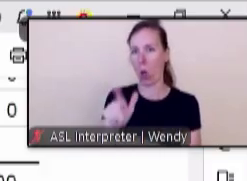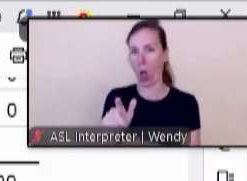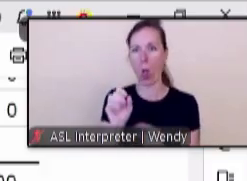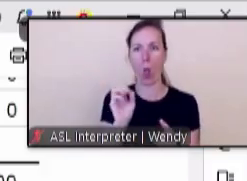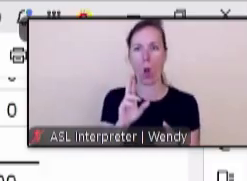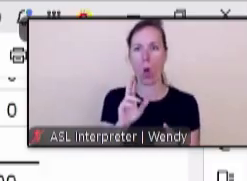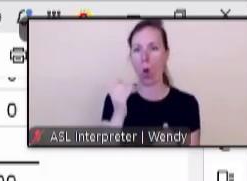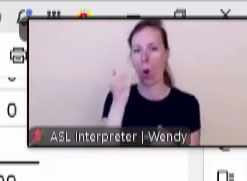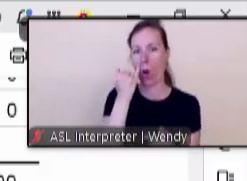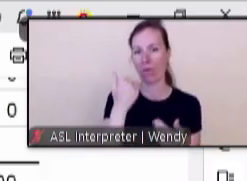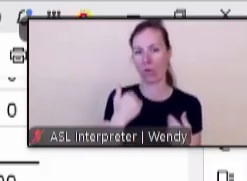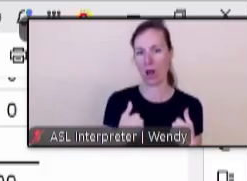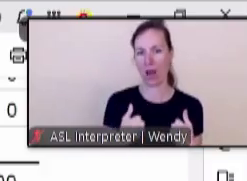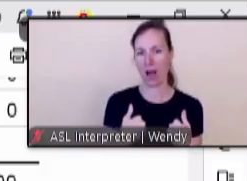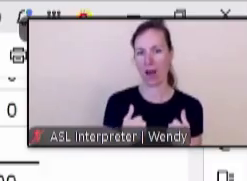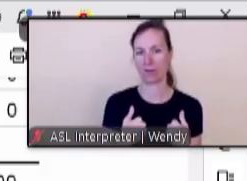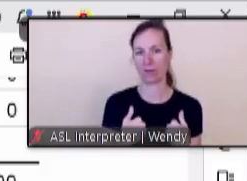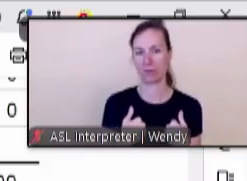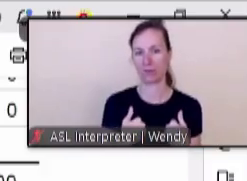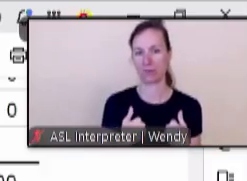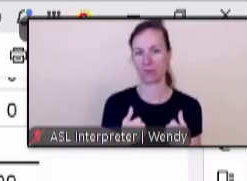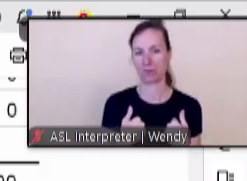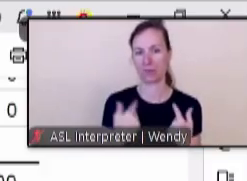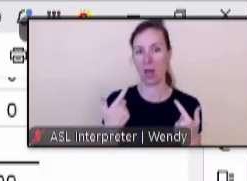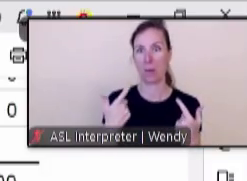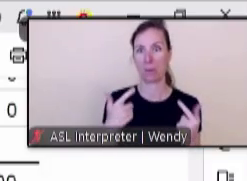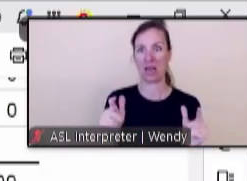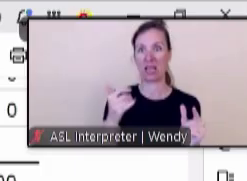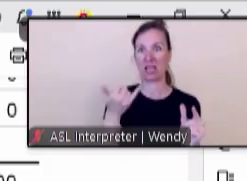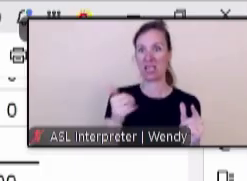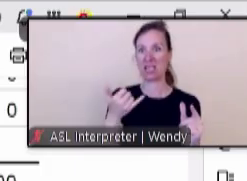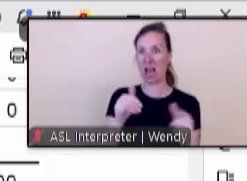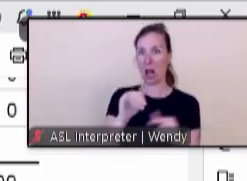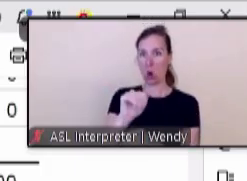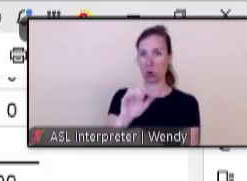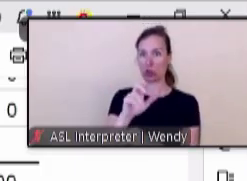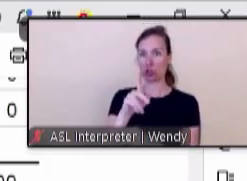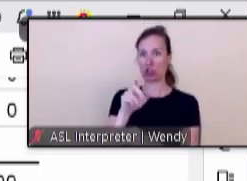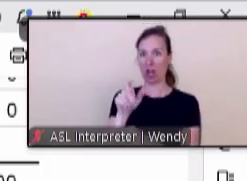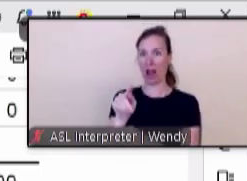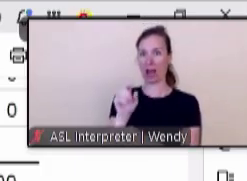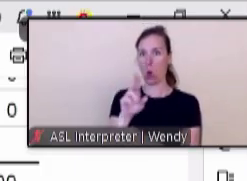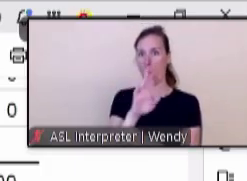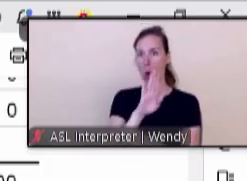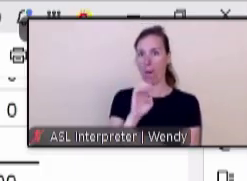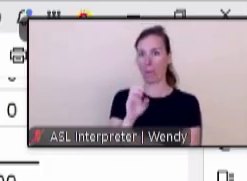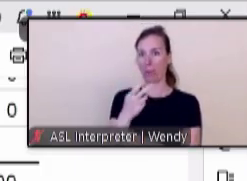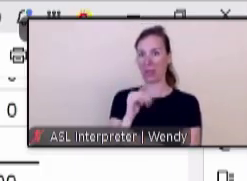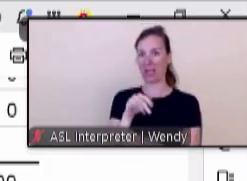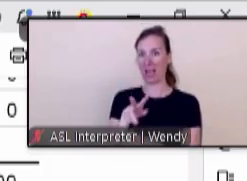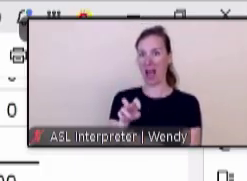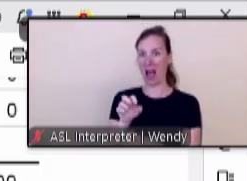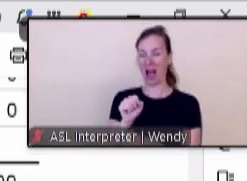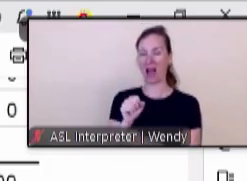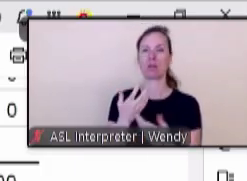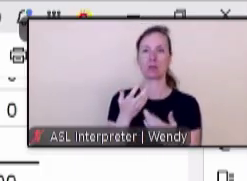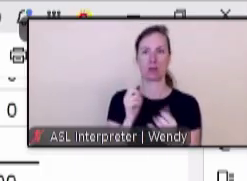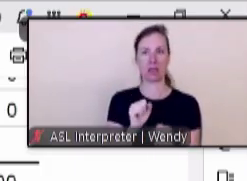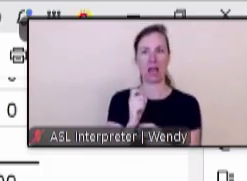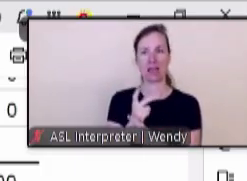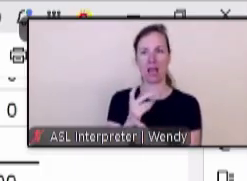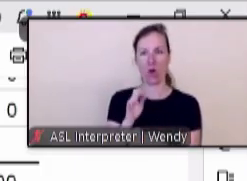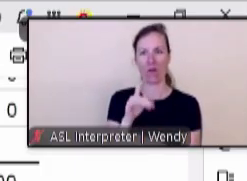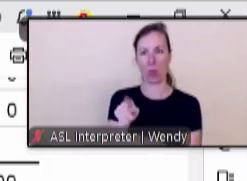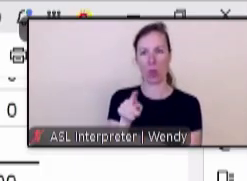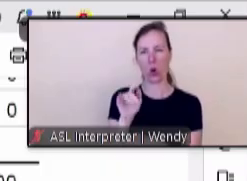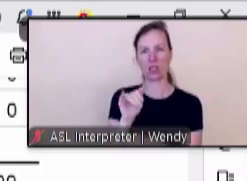large yellow jacket or beehives, we can take care of those. So that's where some of this